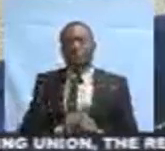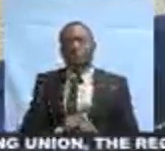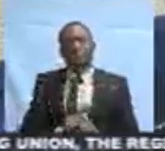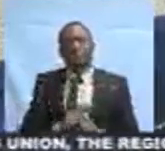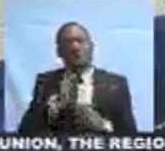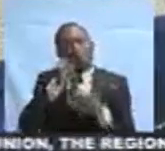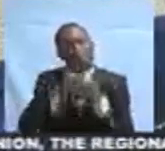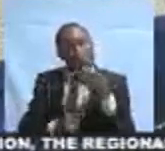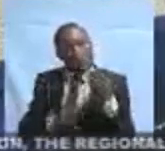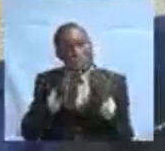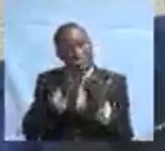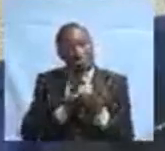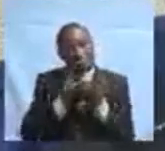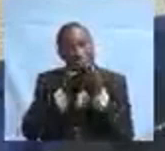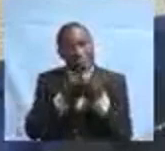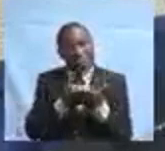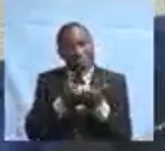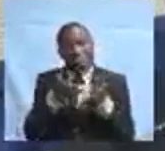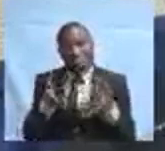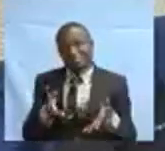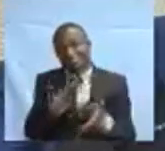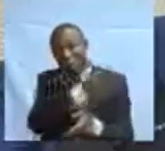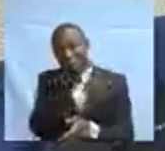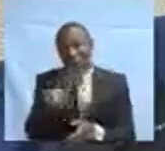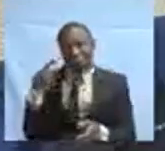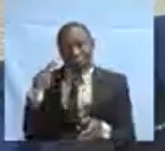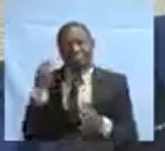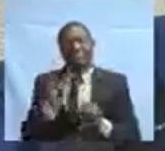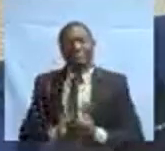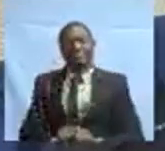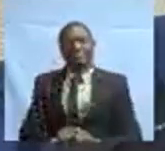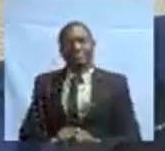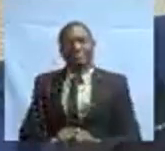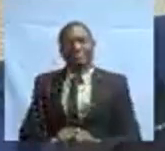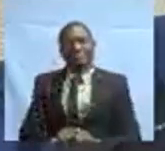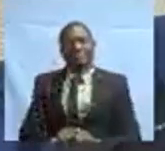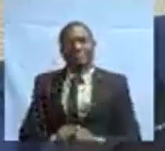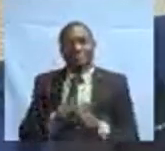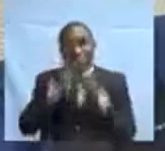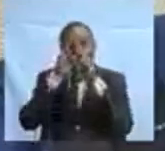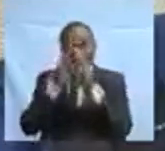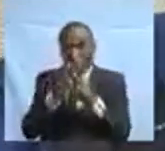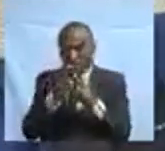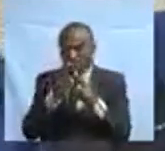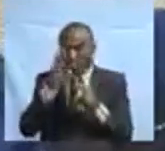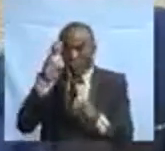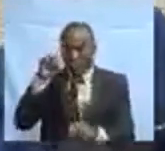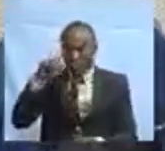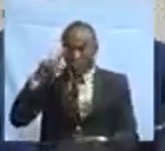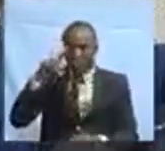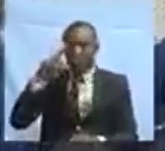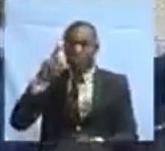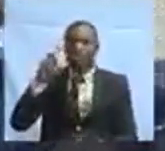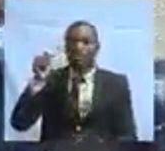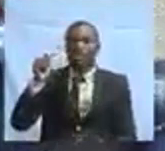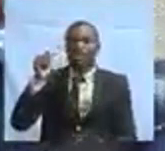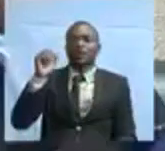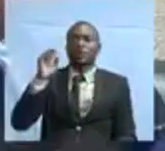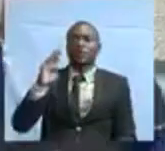in whatever they present on the floor of this house. Is the honorable member for